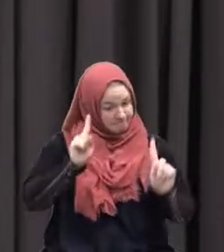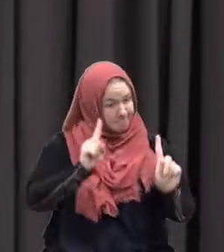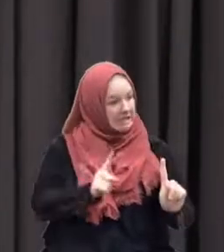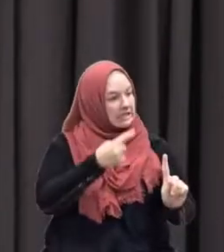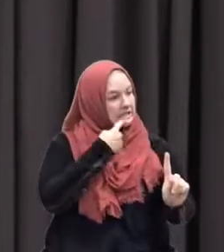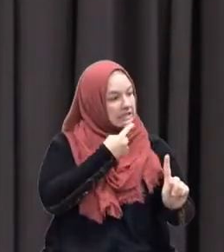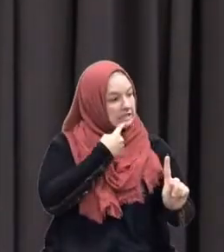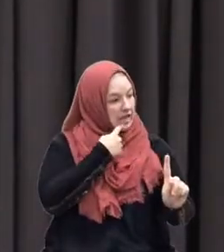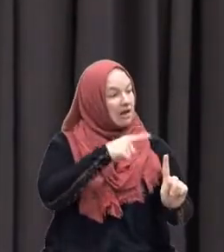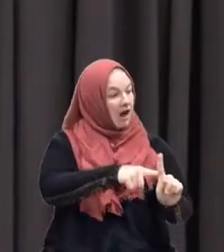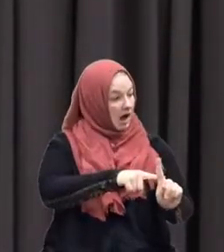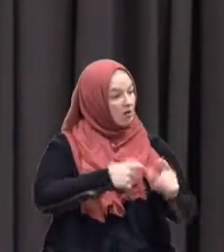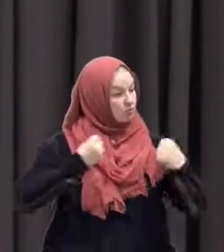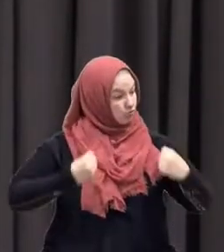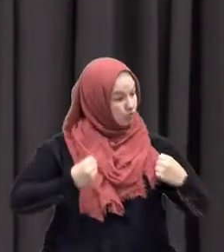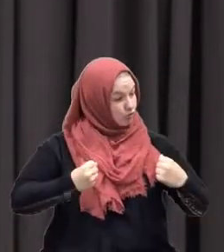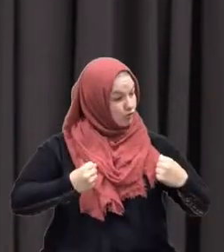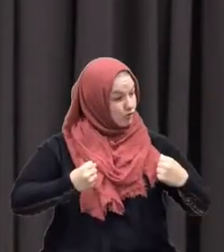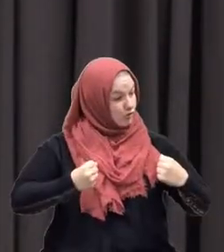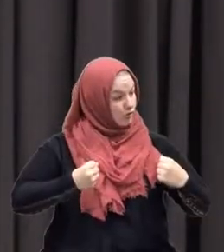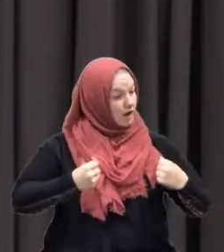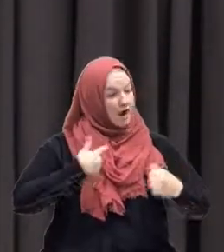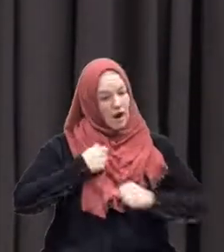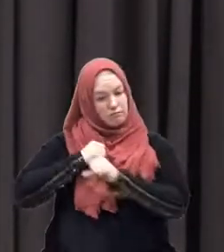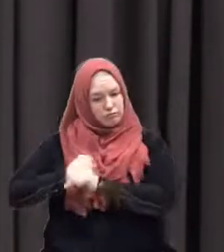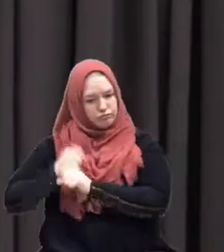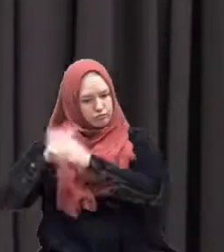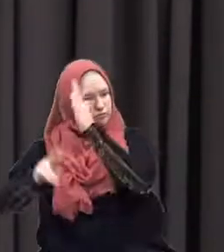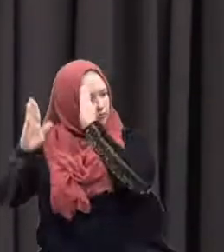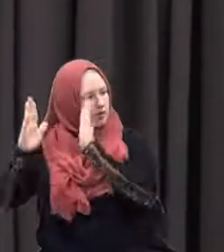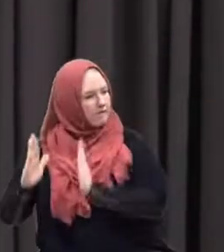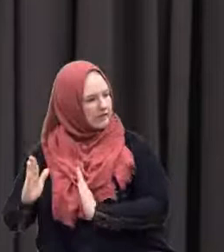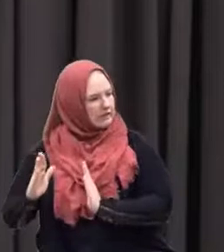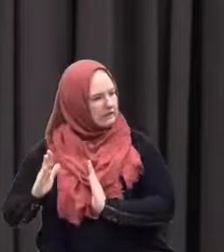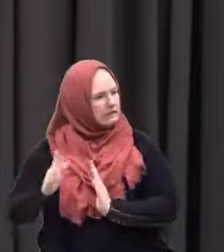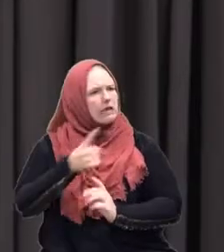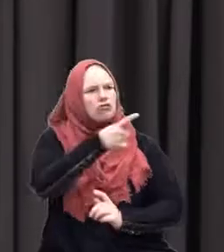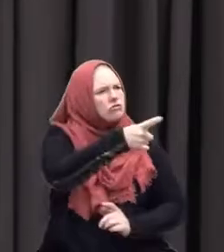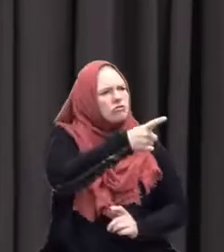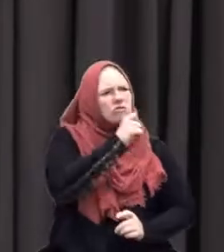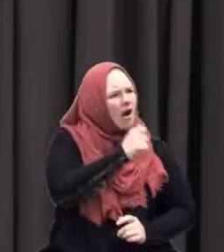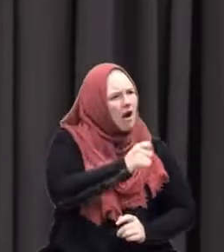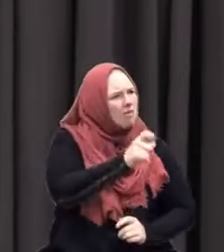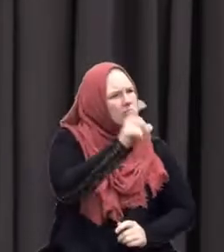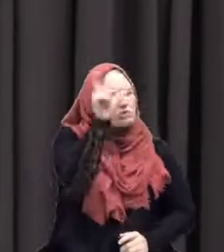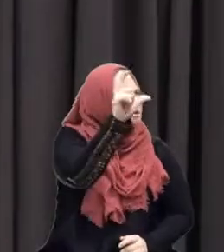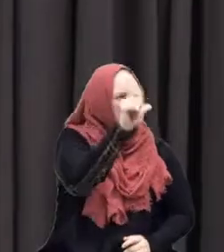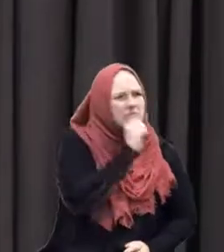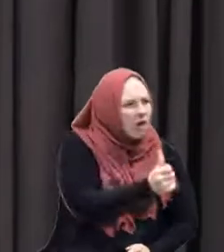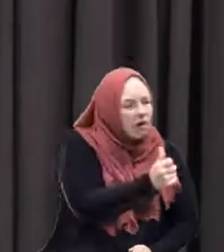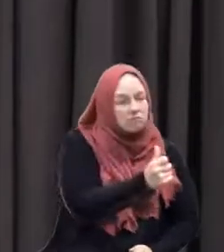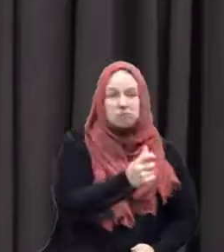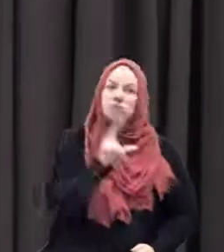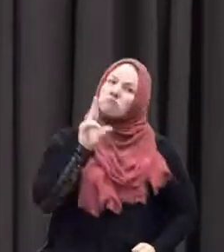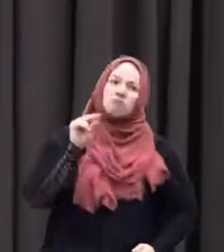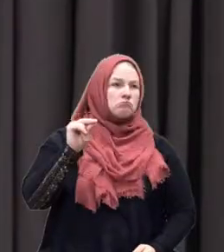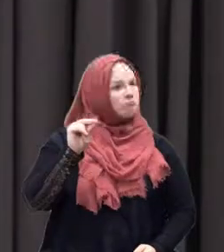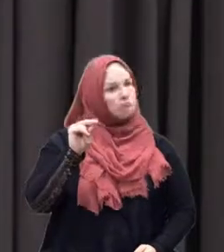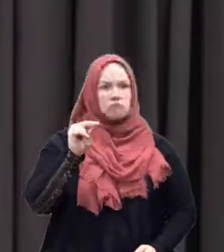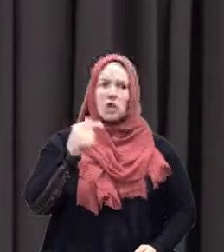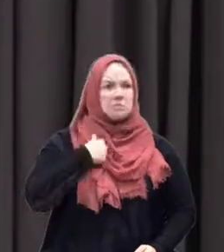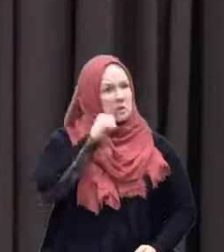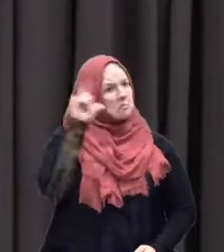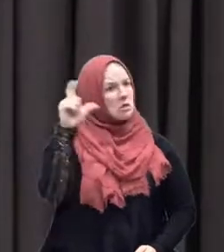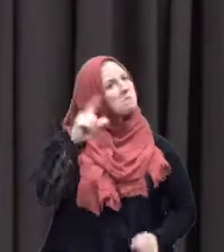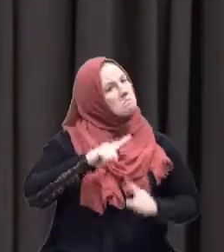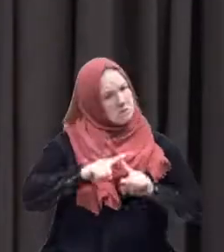And people were shocked. You don't believe in him? He said, yes, but he is weak. I am powerful. I